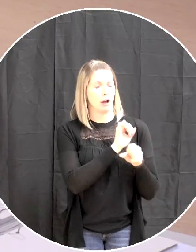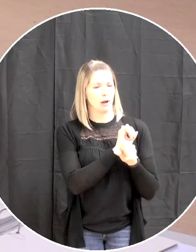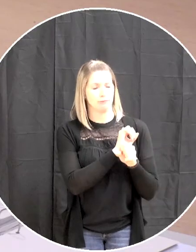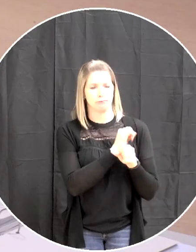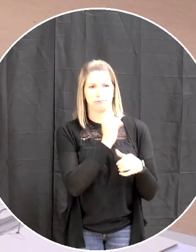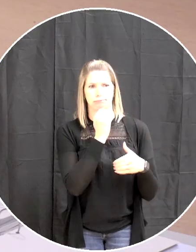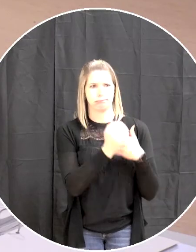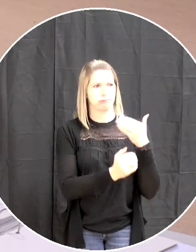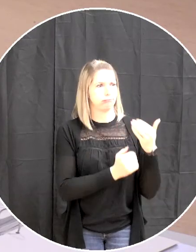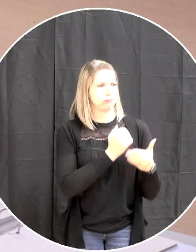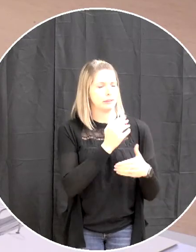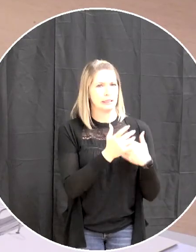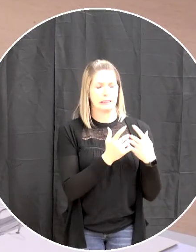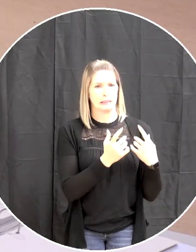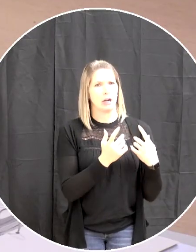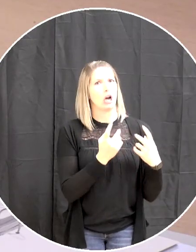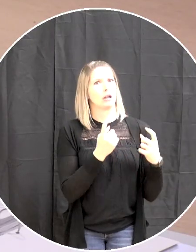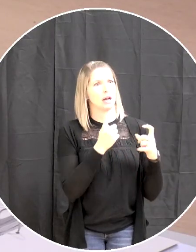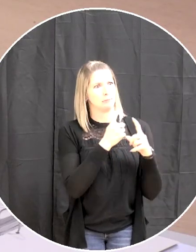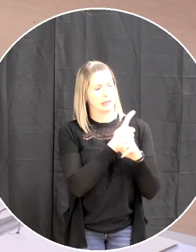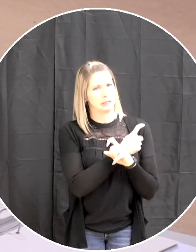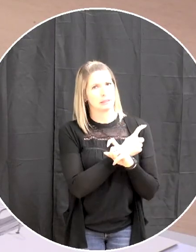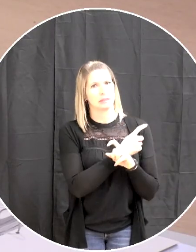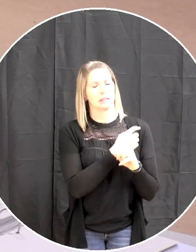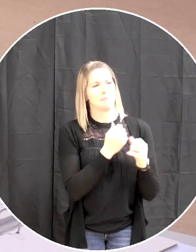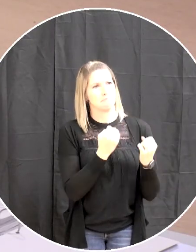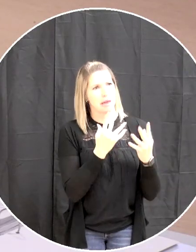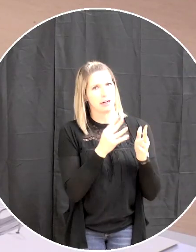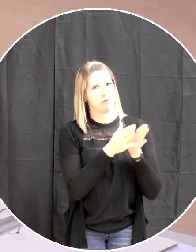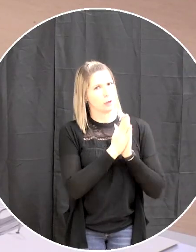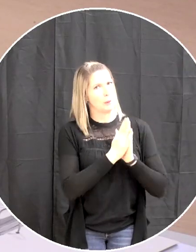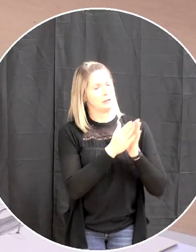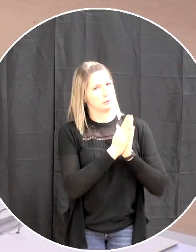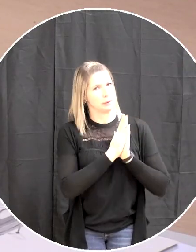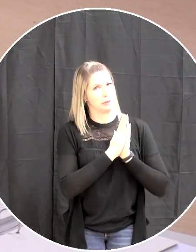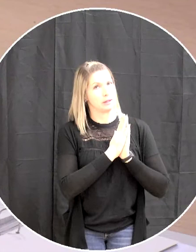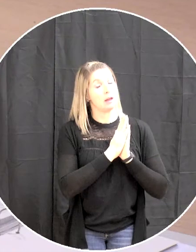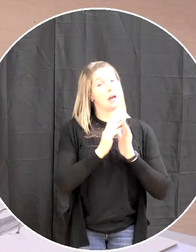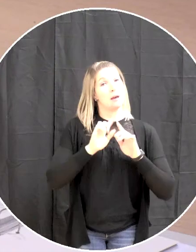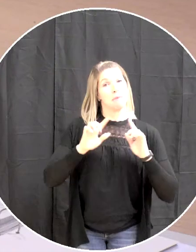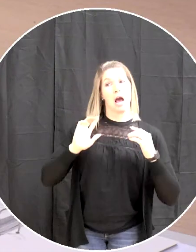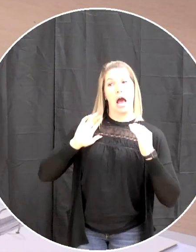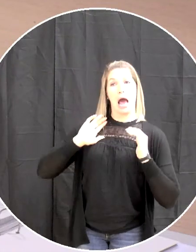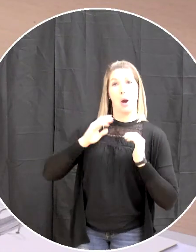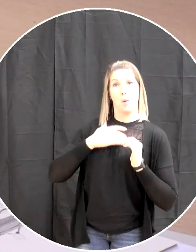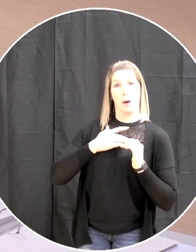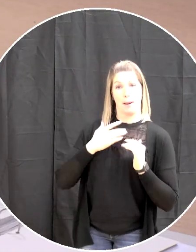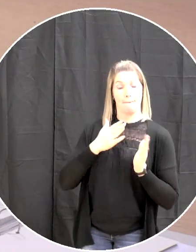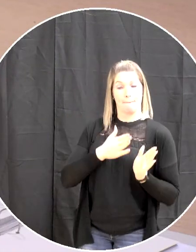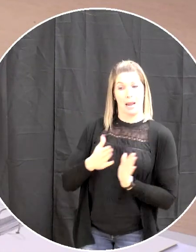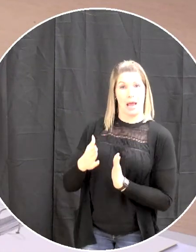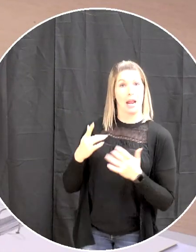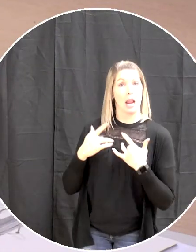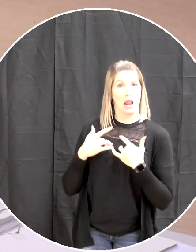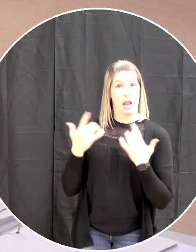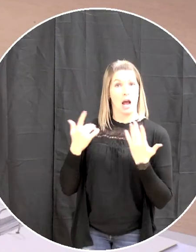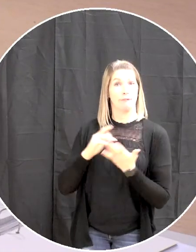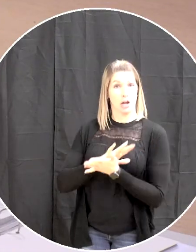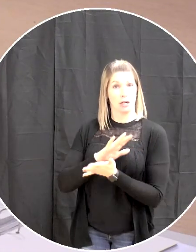evolve. But what normally happens, we have our plan, it's a live document, the return to school plan is still up on our